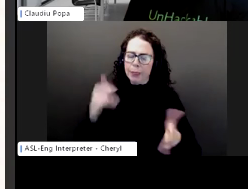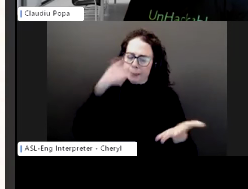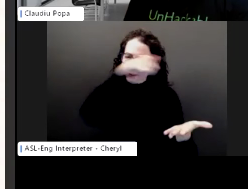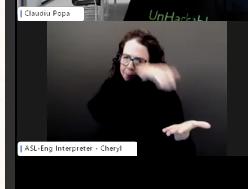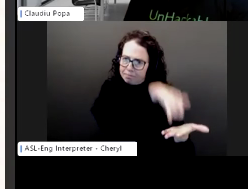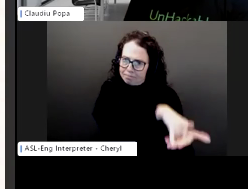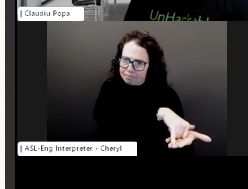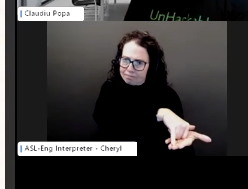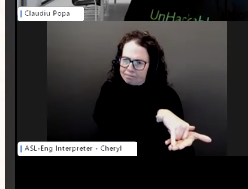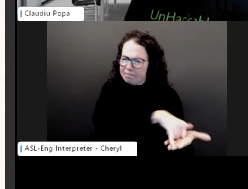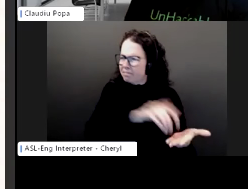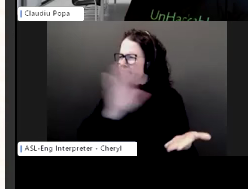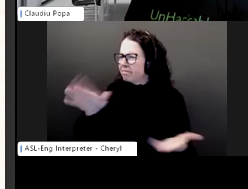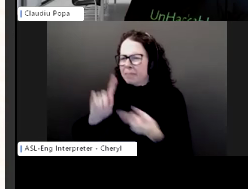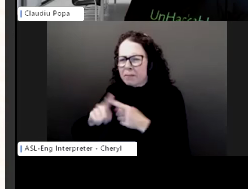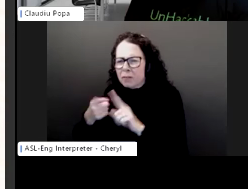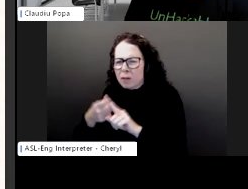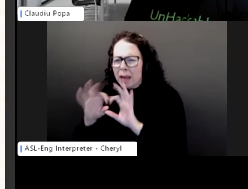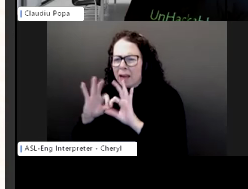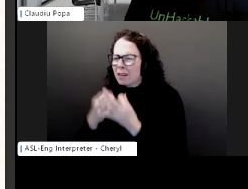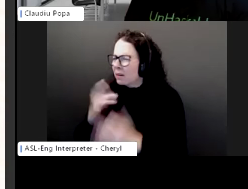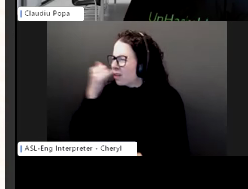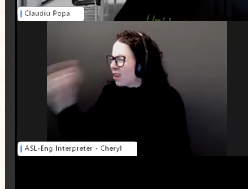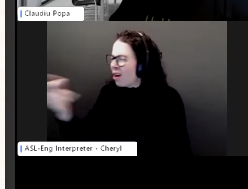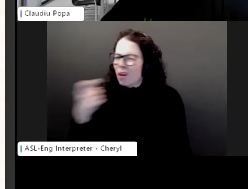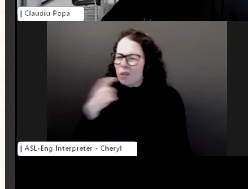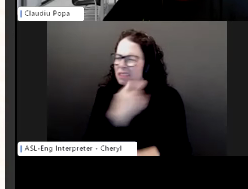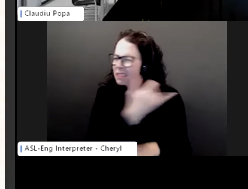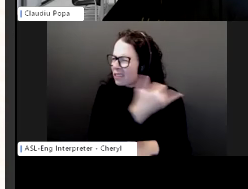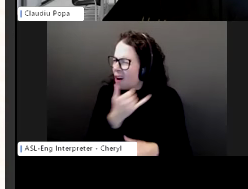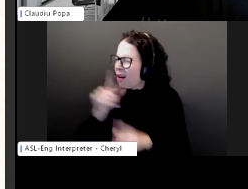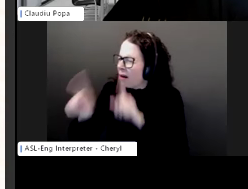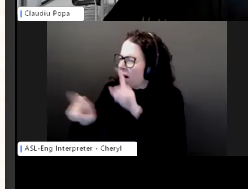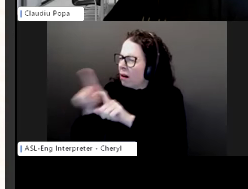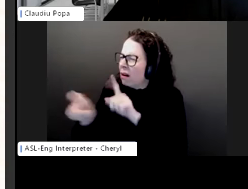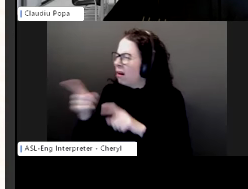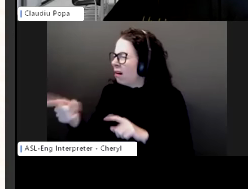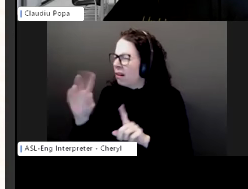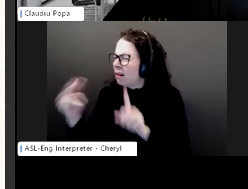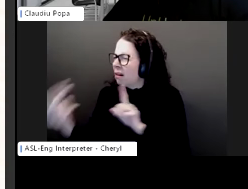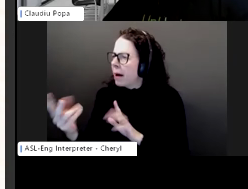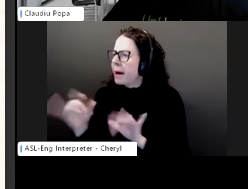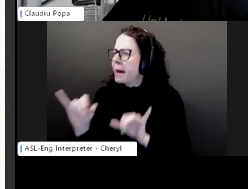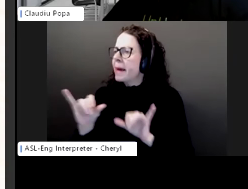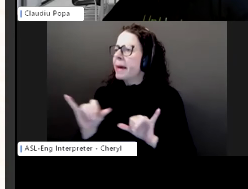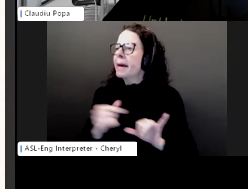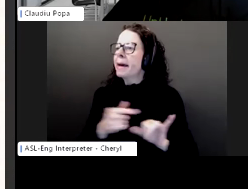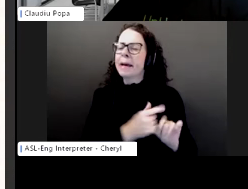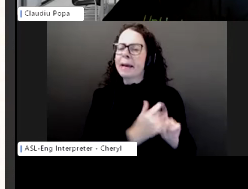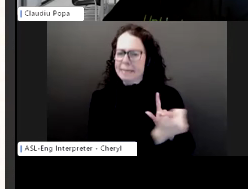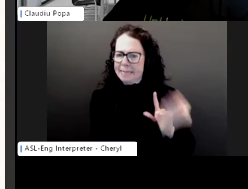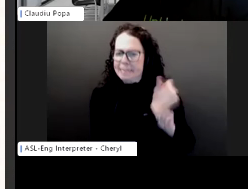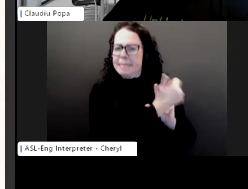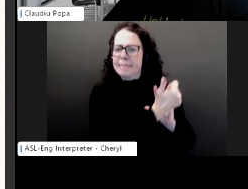of somebody else. Either way, crafting that perfect message, that